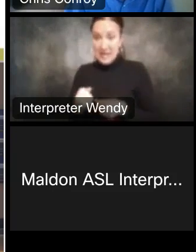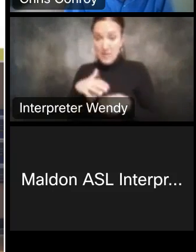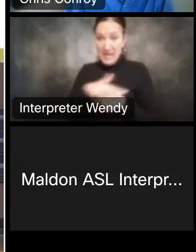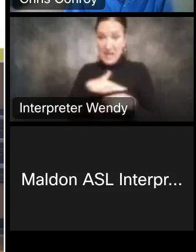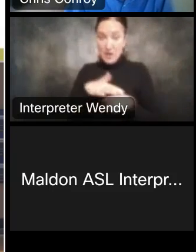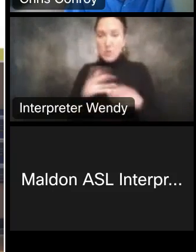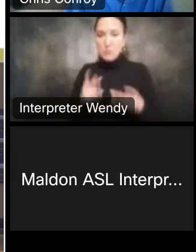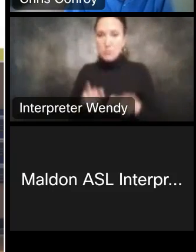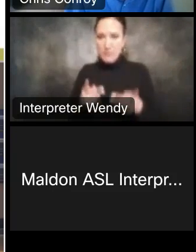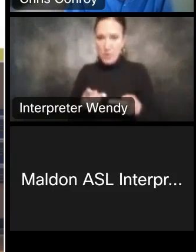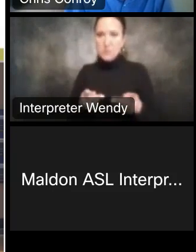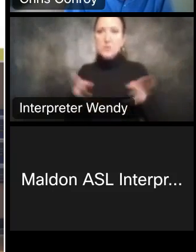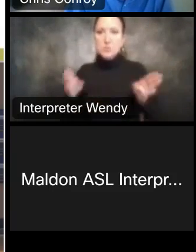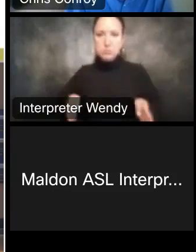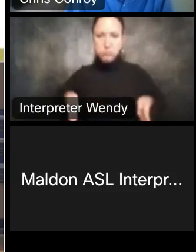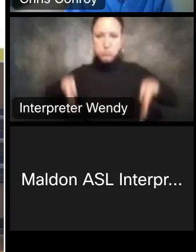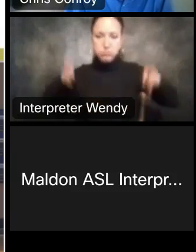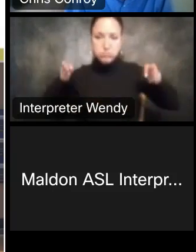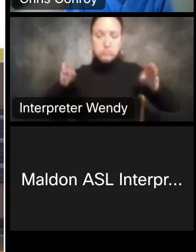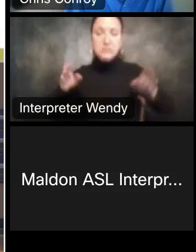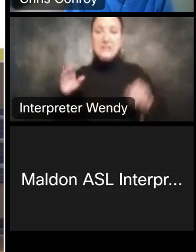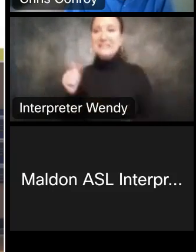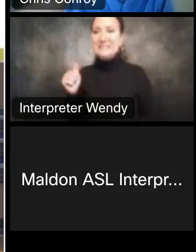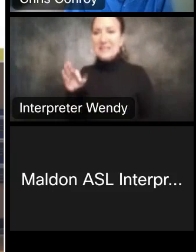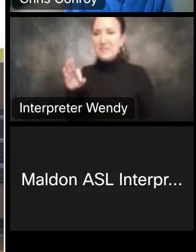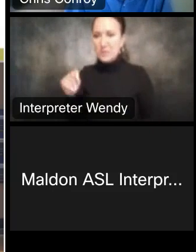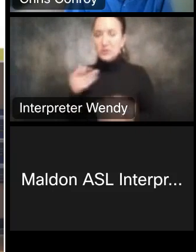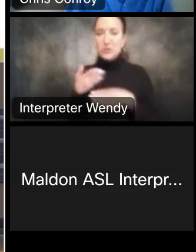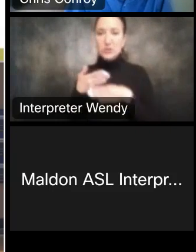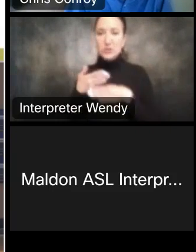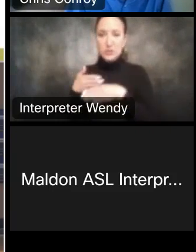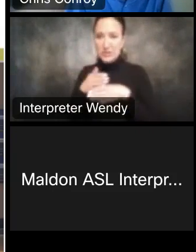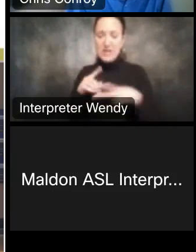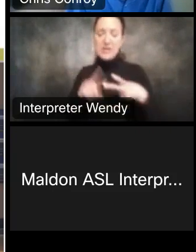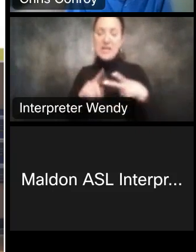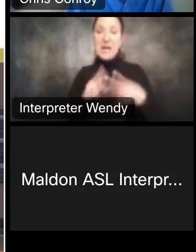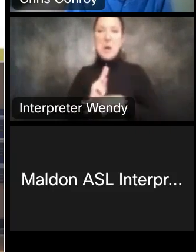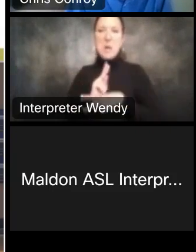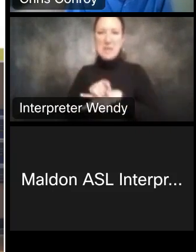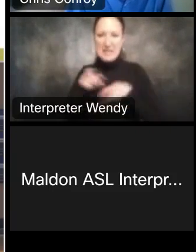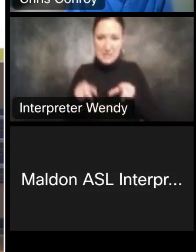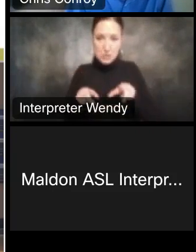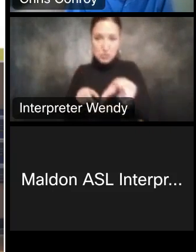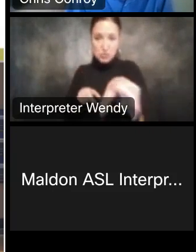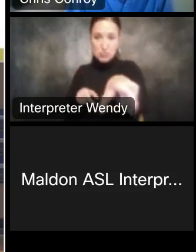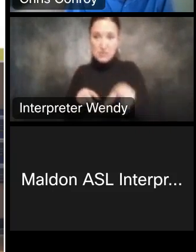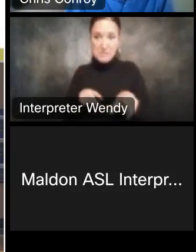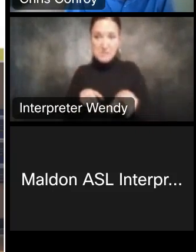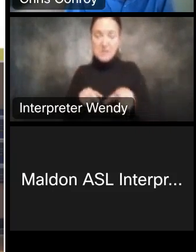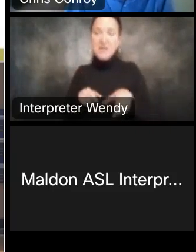a 10-foot shared use facility with a 6-foot planting strip between that facility and the vehicle